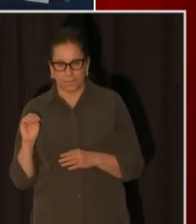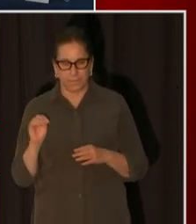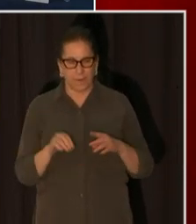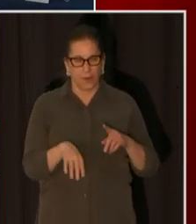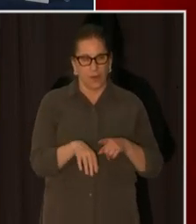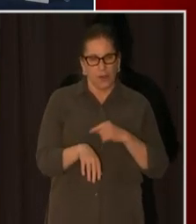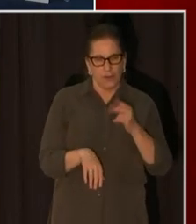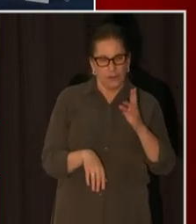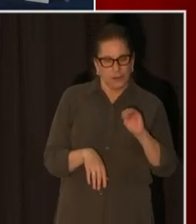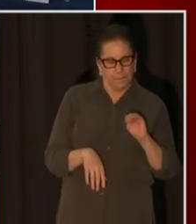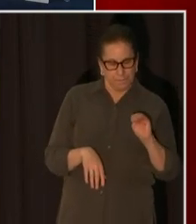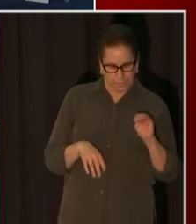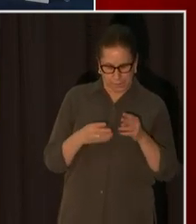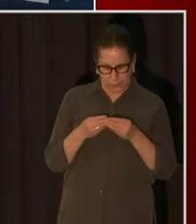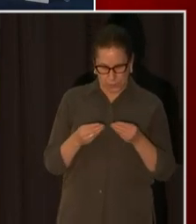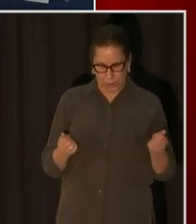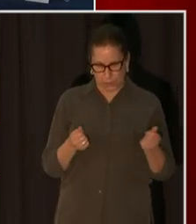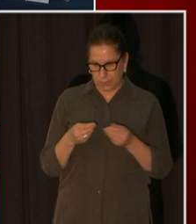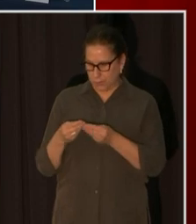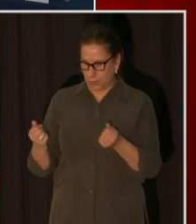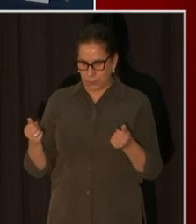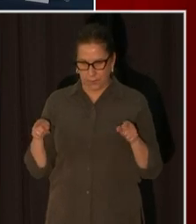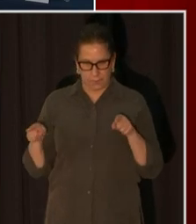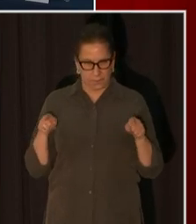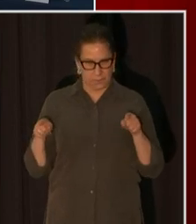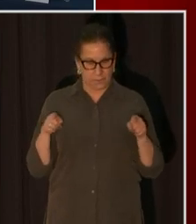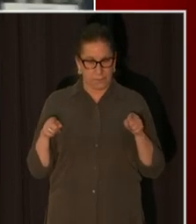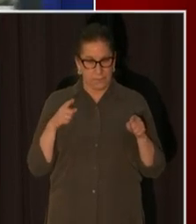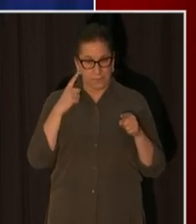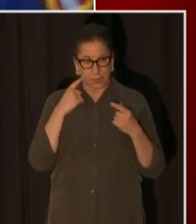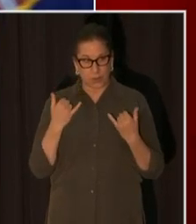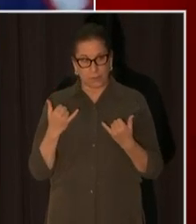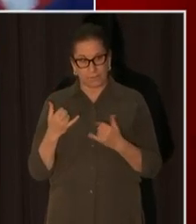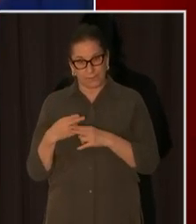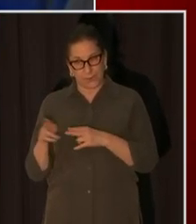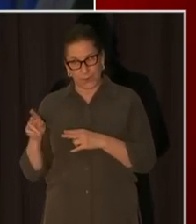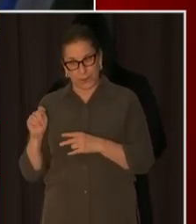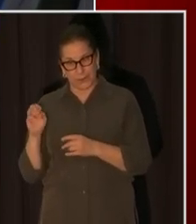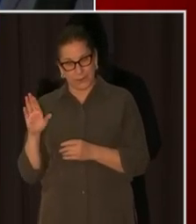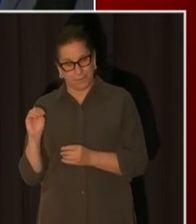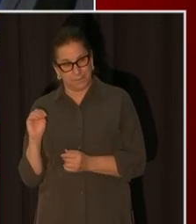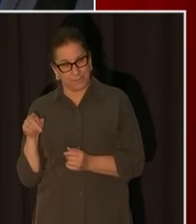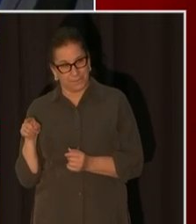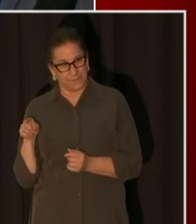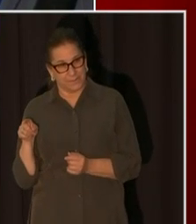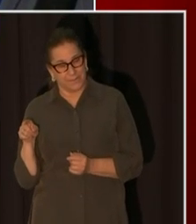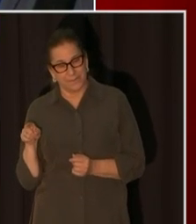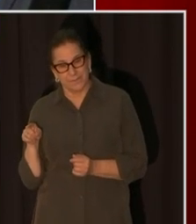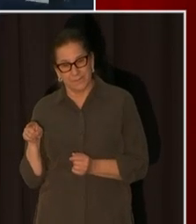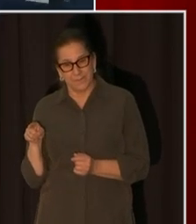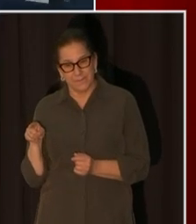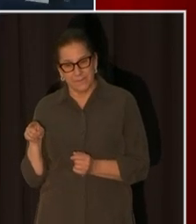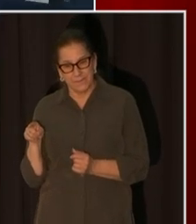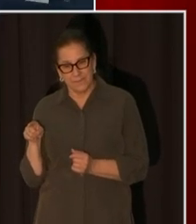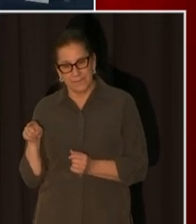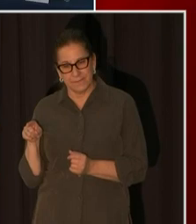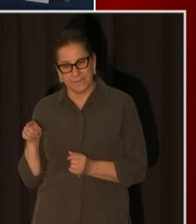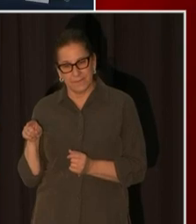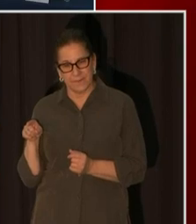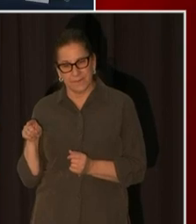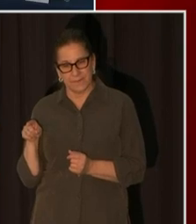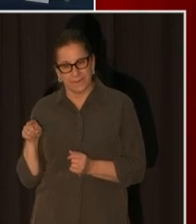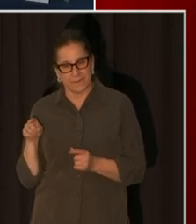victims. Okay. The first comment about Dr. Perry's vision or approach, I think it's gone to